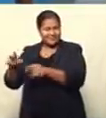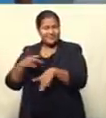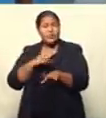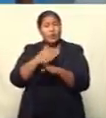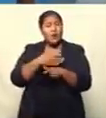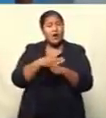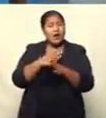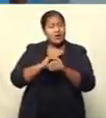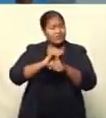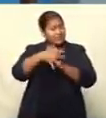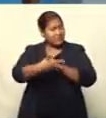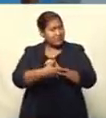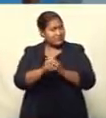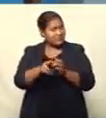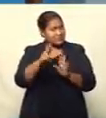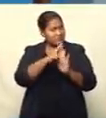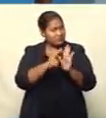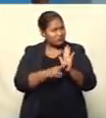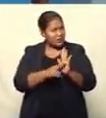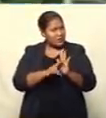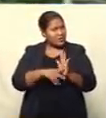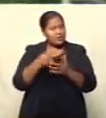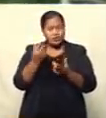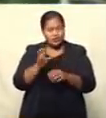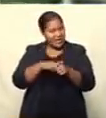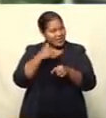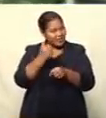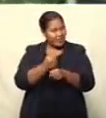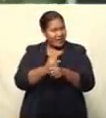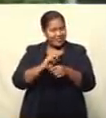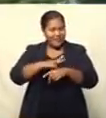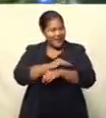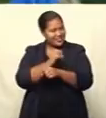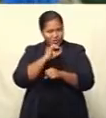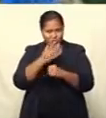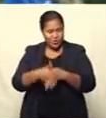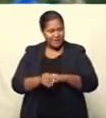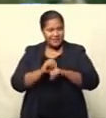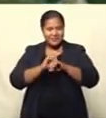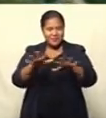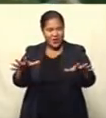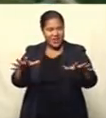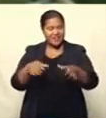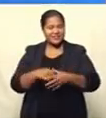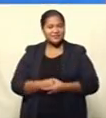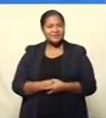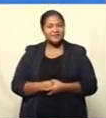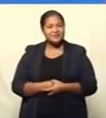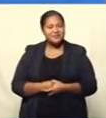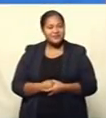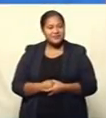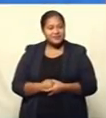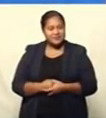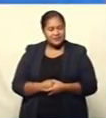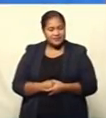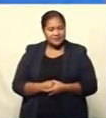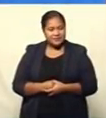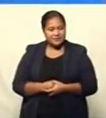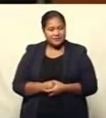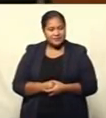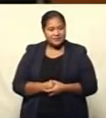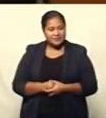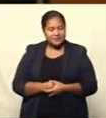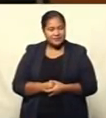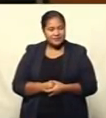COVID-safe measures will be strengthened to ensure the virus does not spread. COVID-safe measures such as limitation on movements and gatherings, wearing